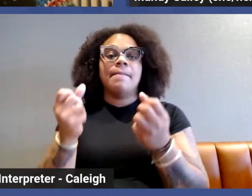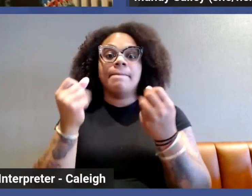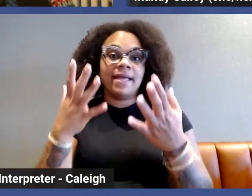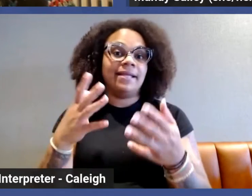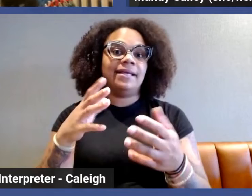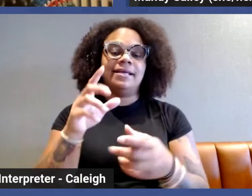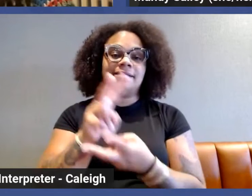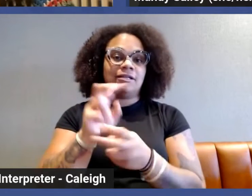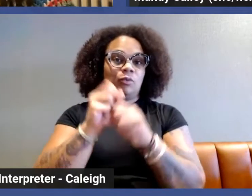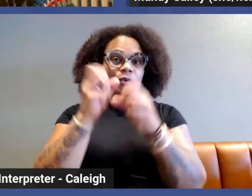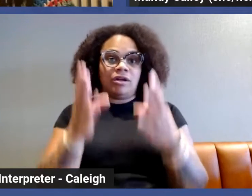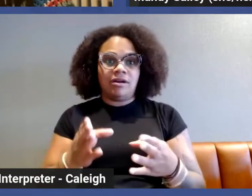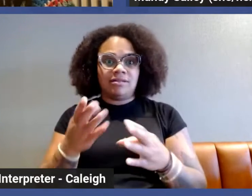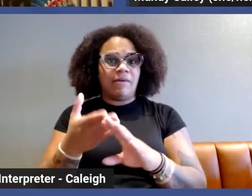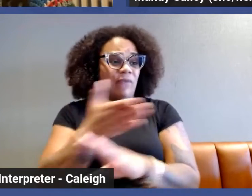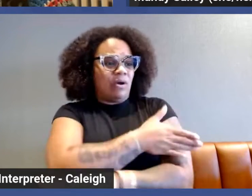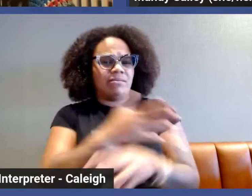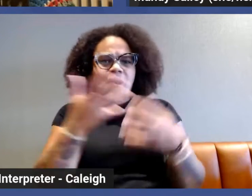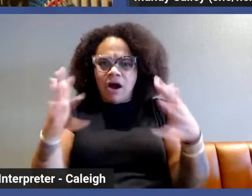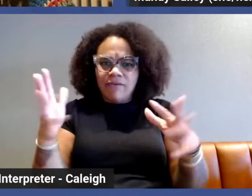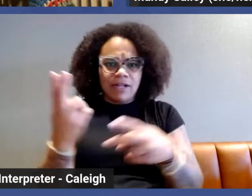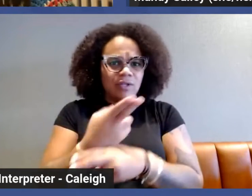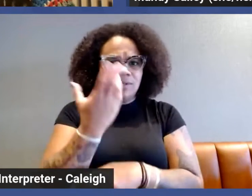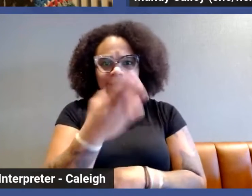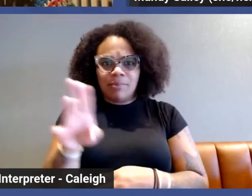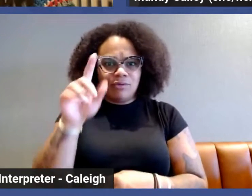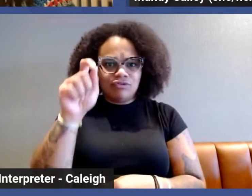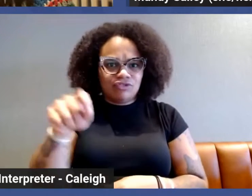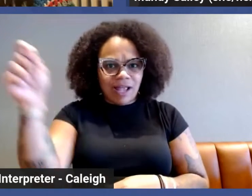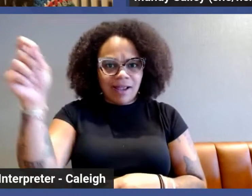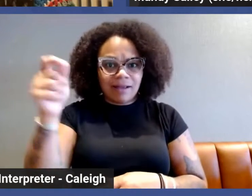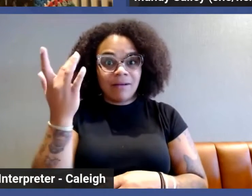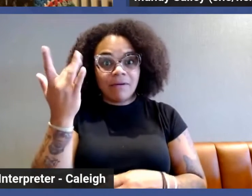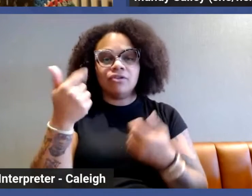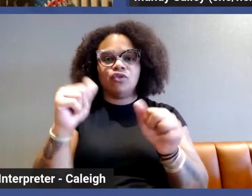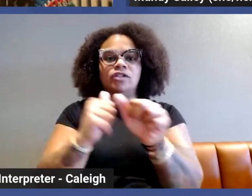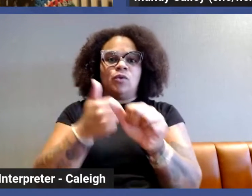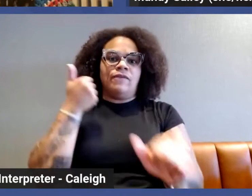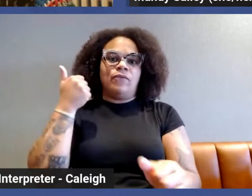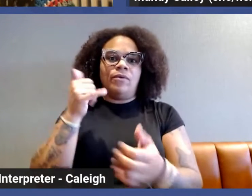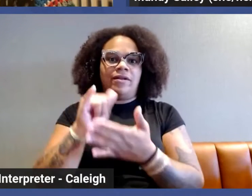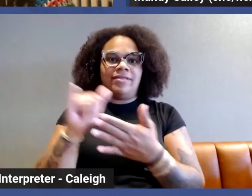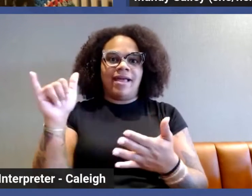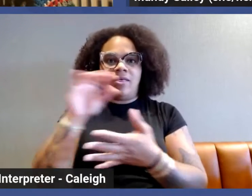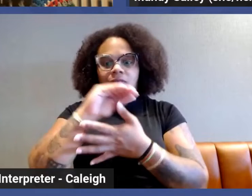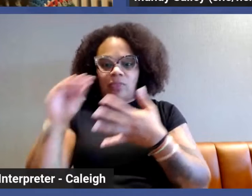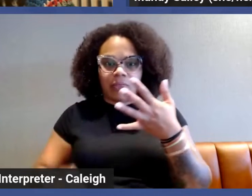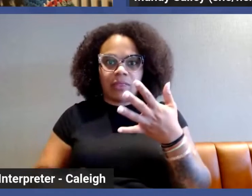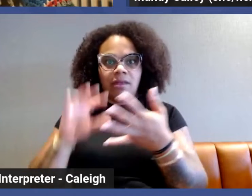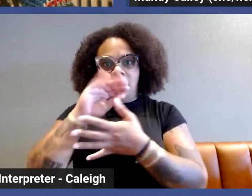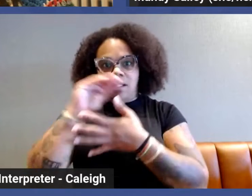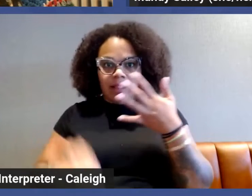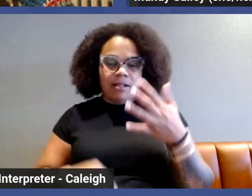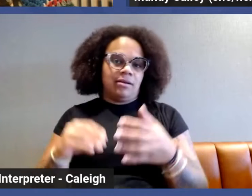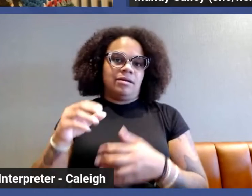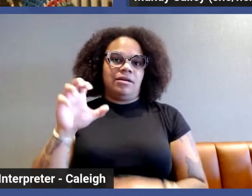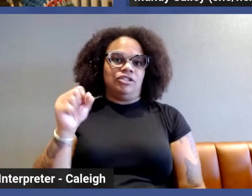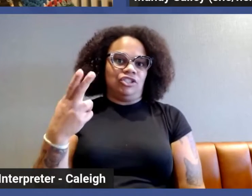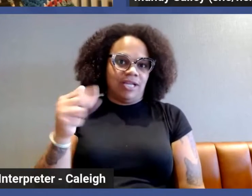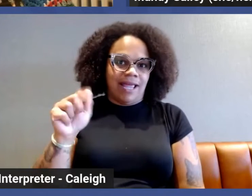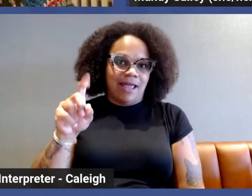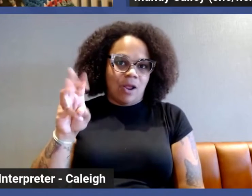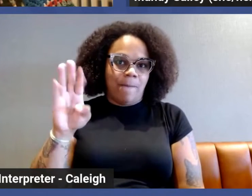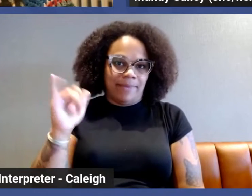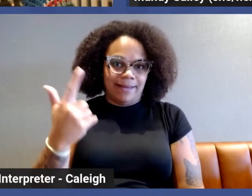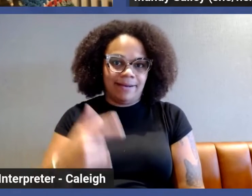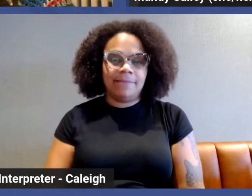using the blue check already as a way to try and avoid that constant deprioritization and shadow banning. Mm-hmm. And so